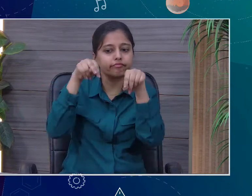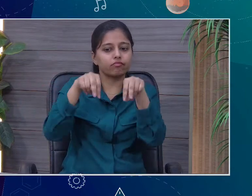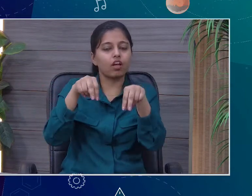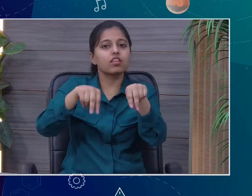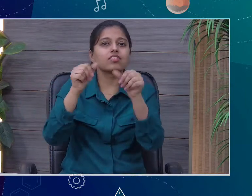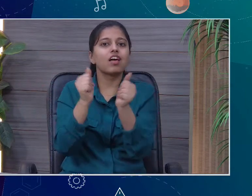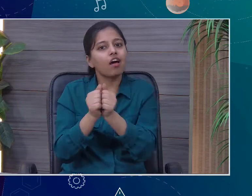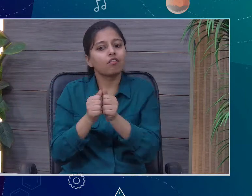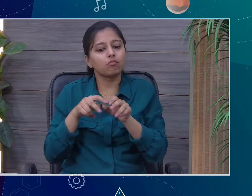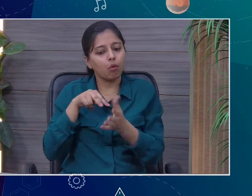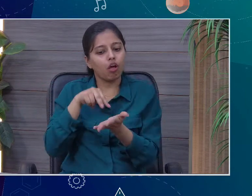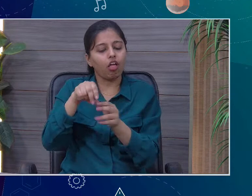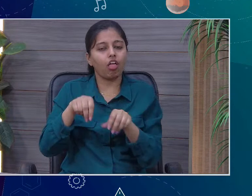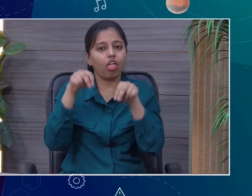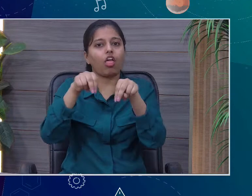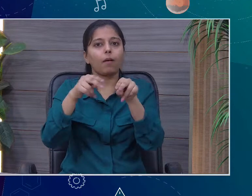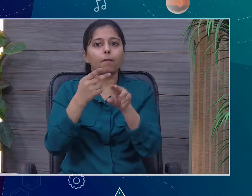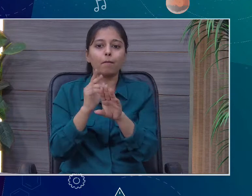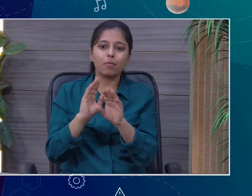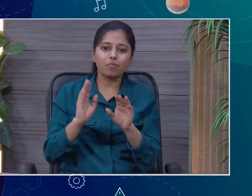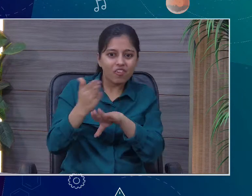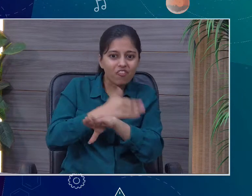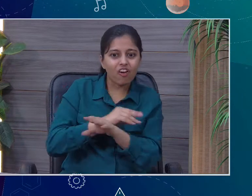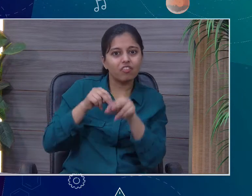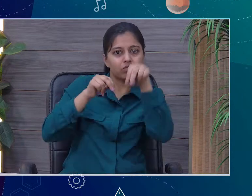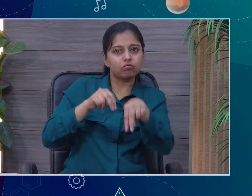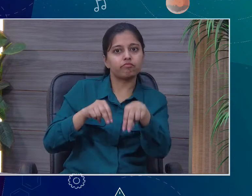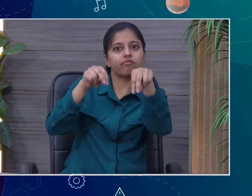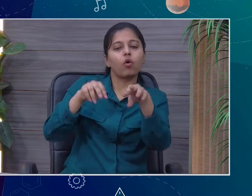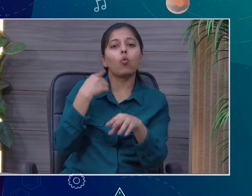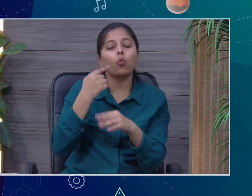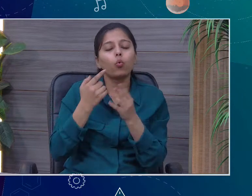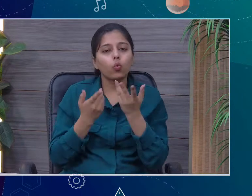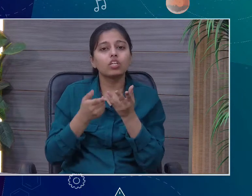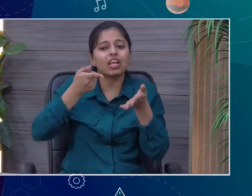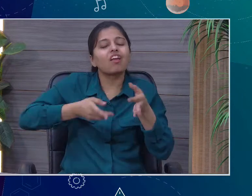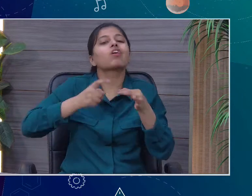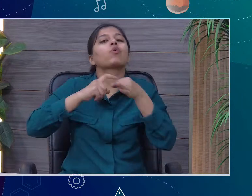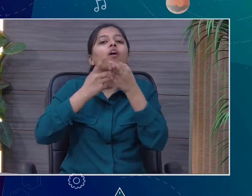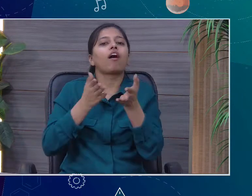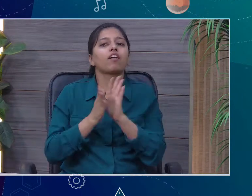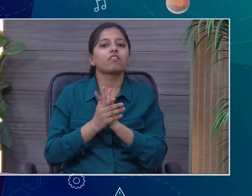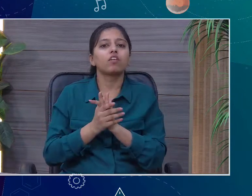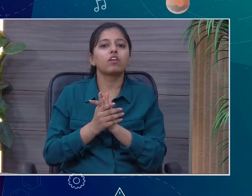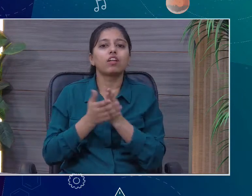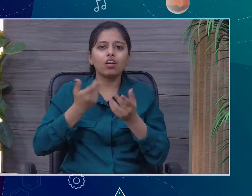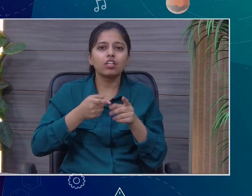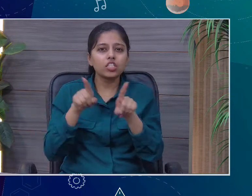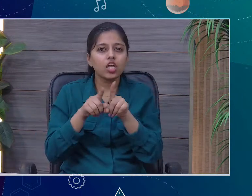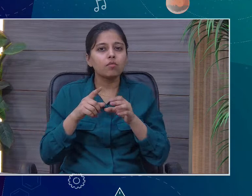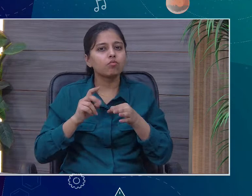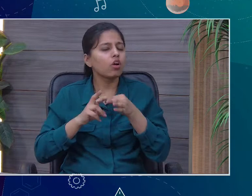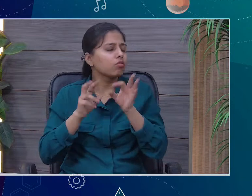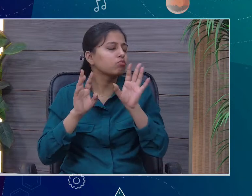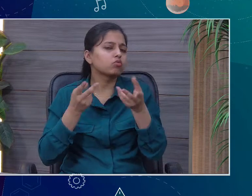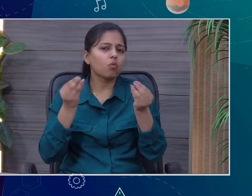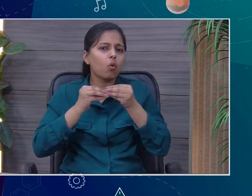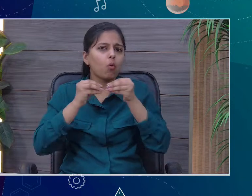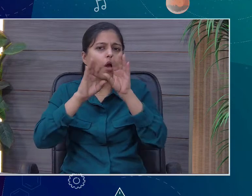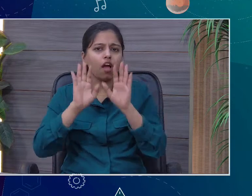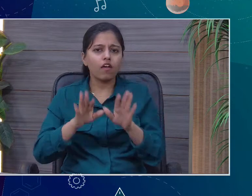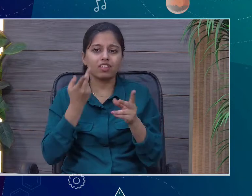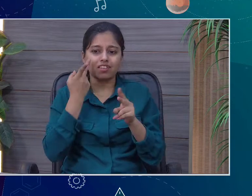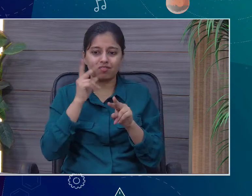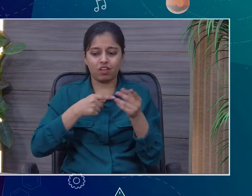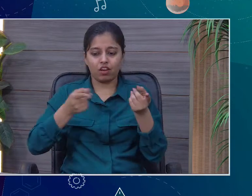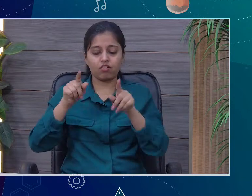You earlier before you. So that's the kind of the question, and then the peers tell it to their